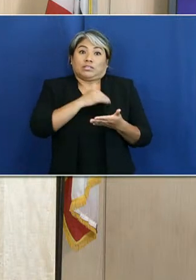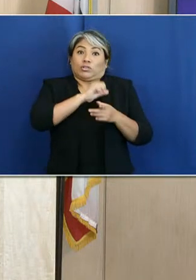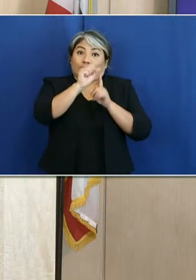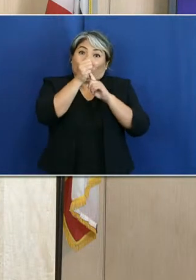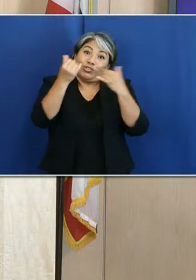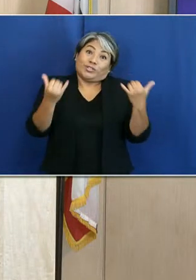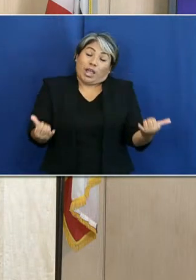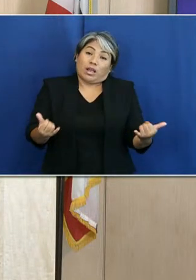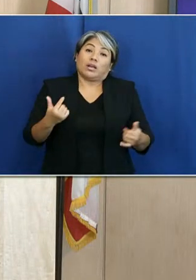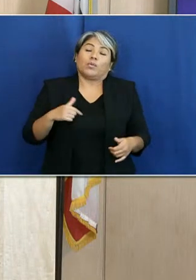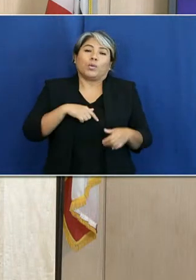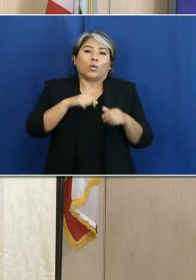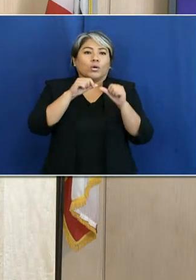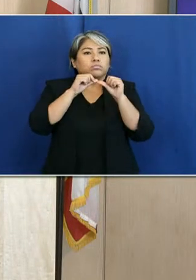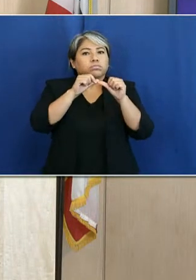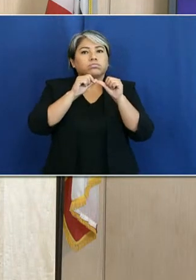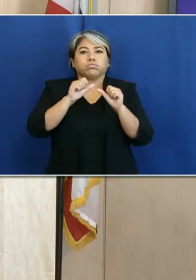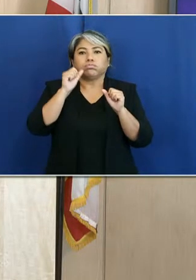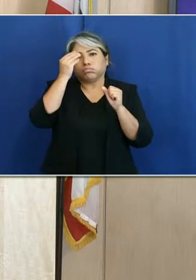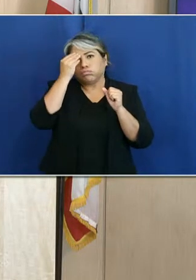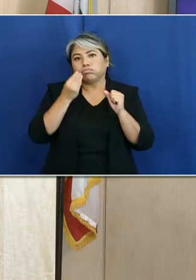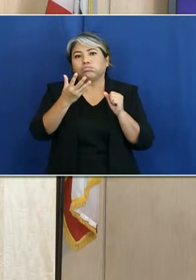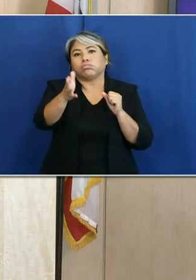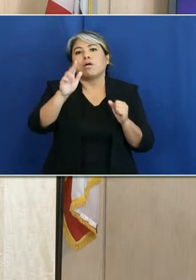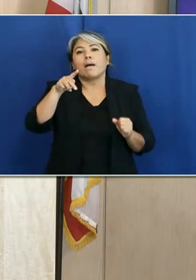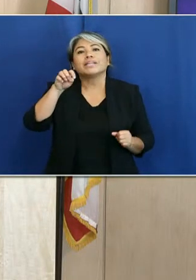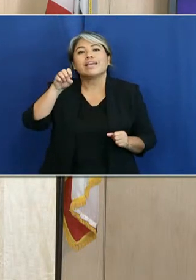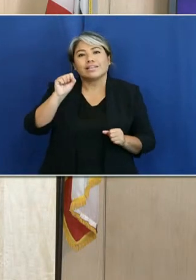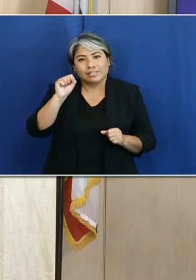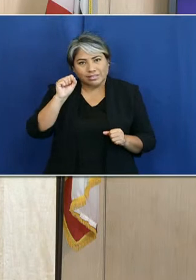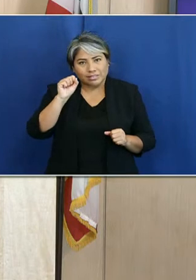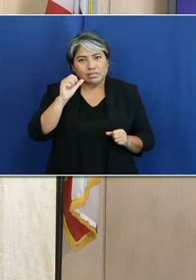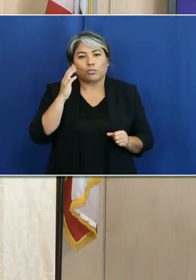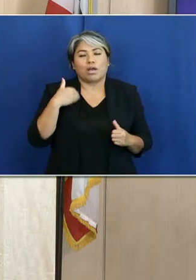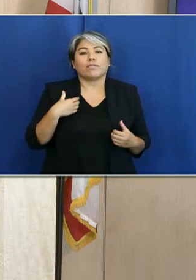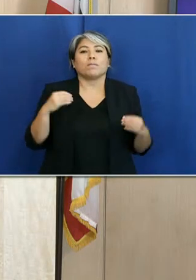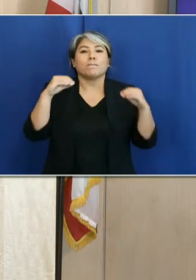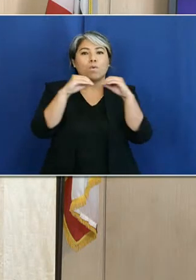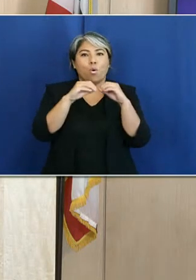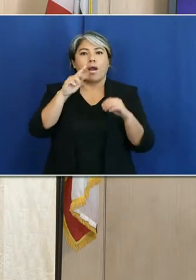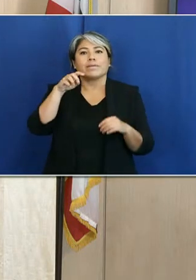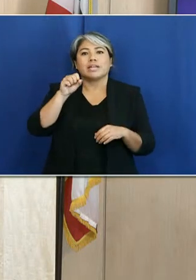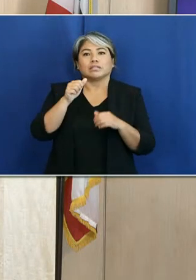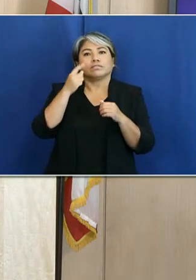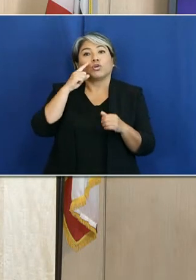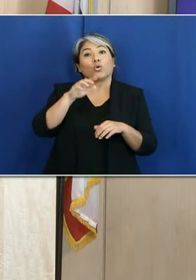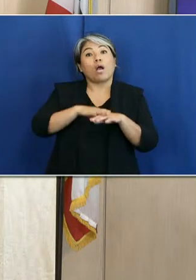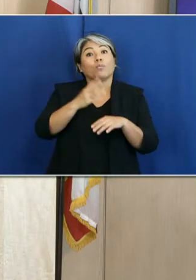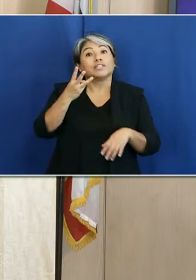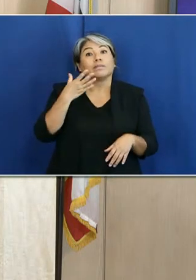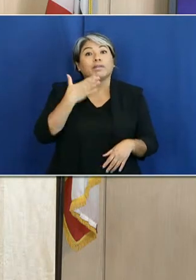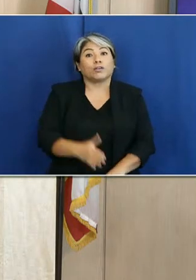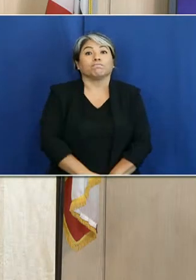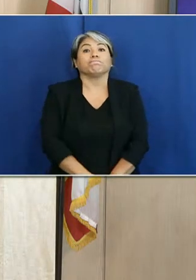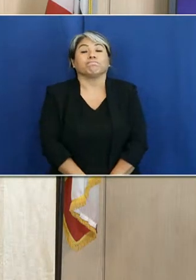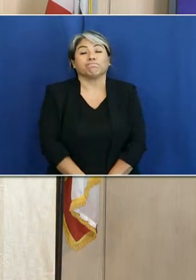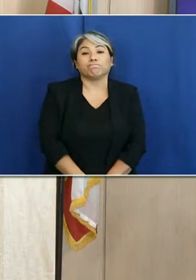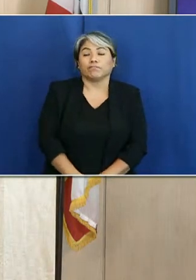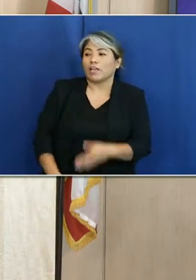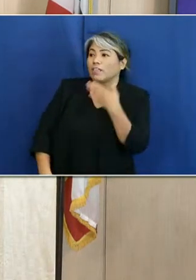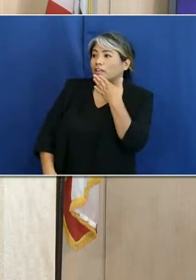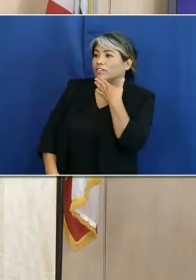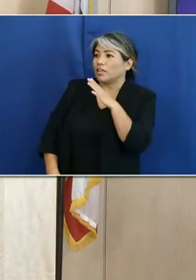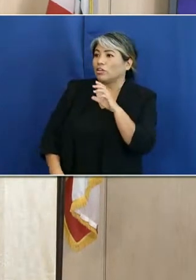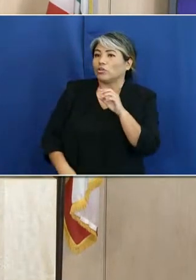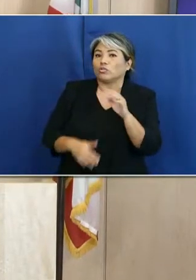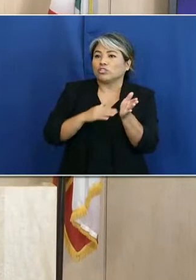continue to provide you updates, and we will have more updates for you on Wednesday. Thank you. Thank you.